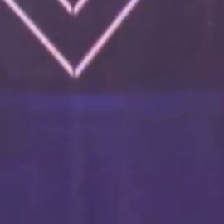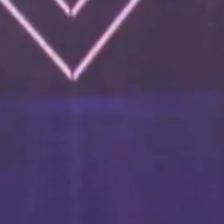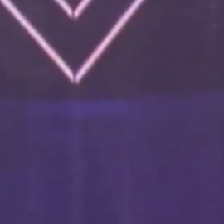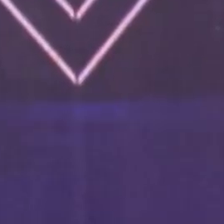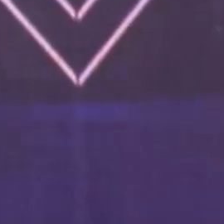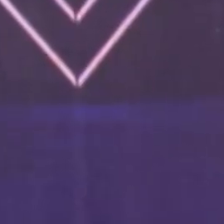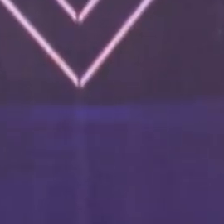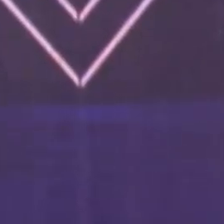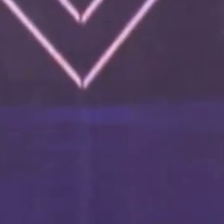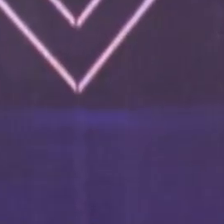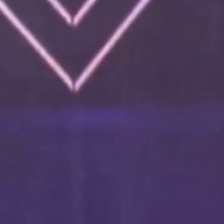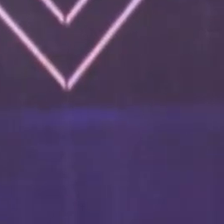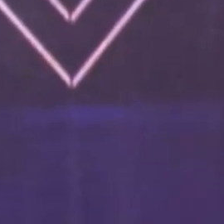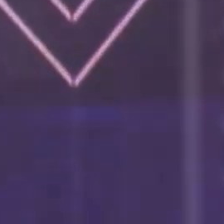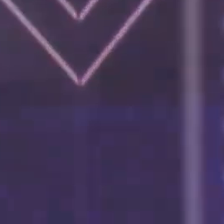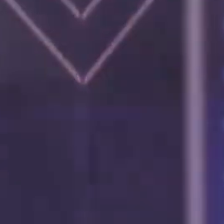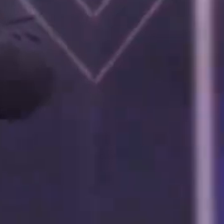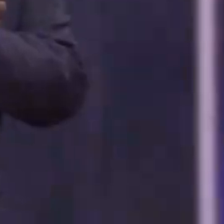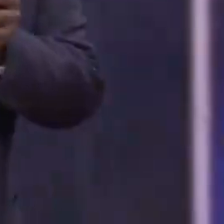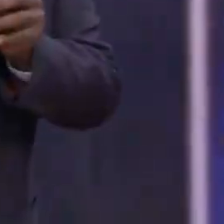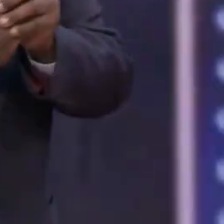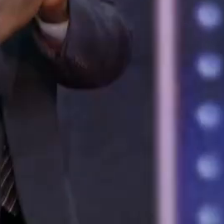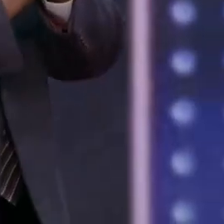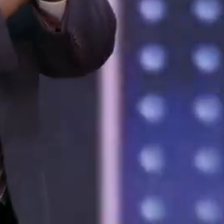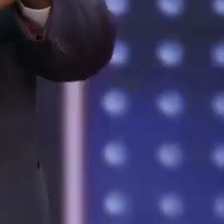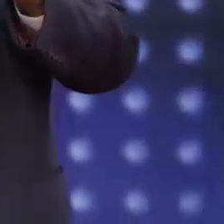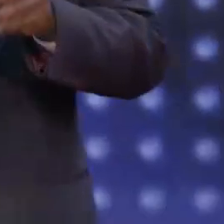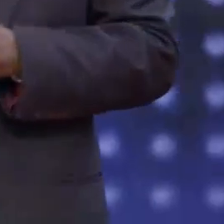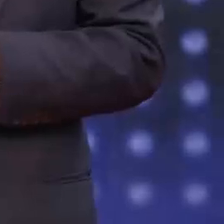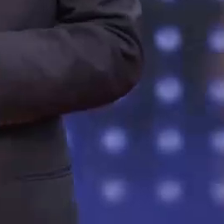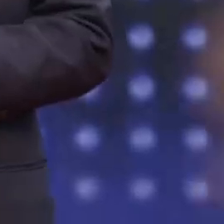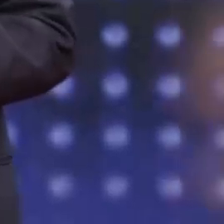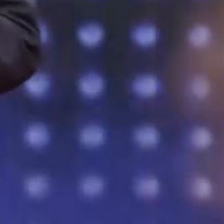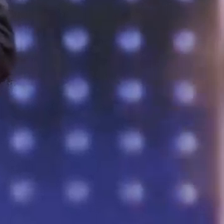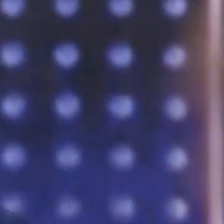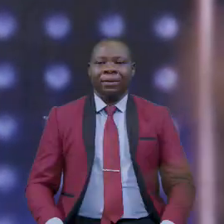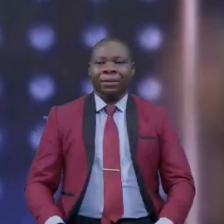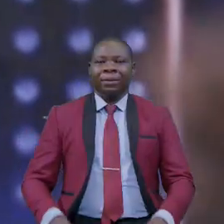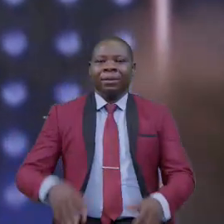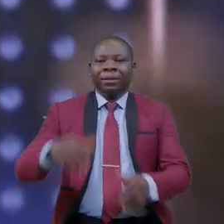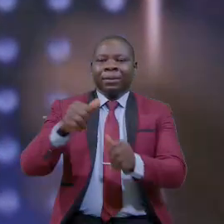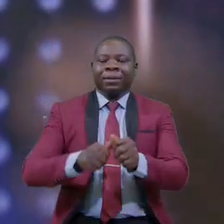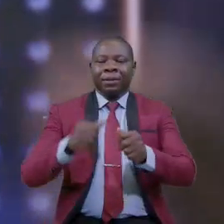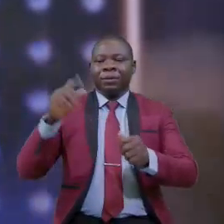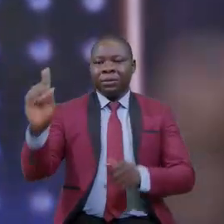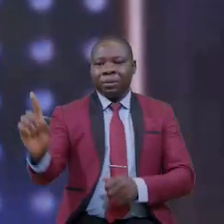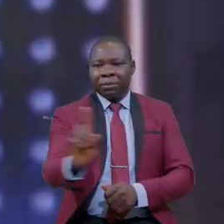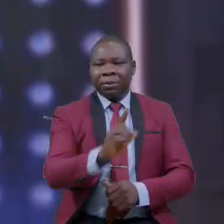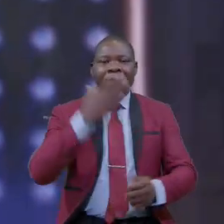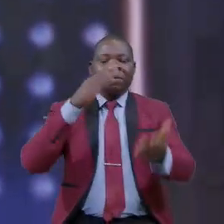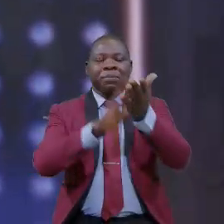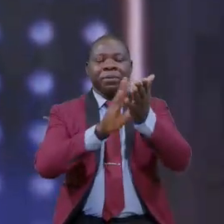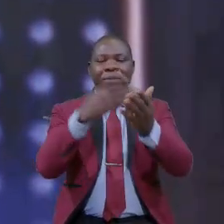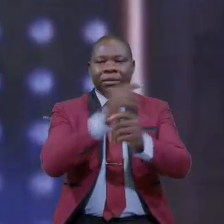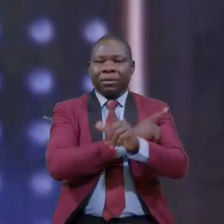thank you everybody praise the Lord hallelujah thank